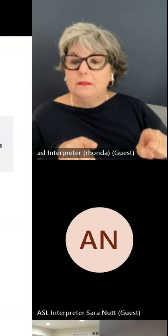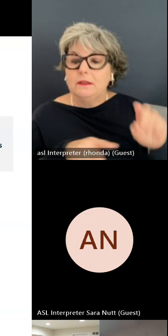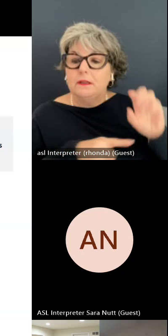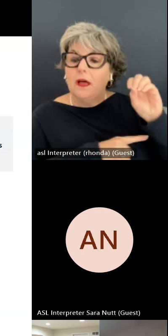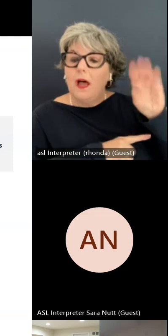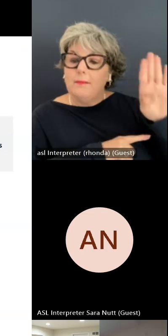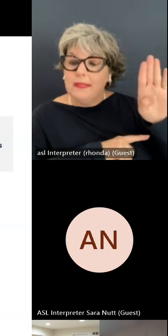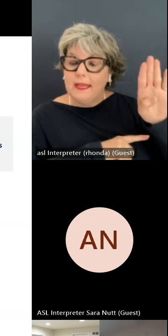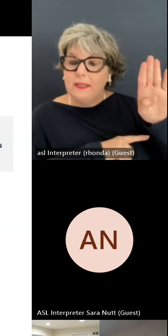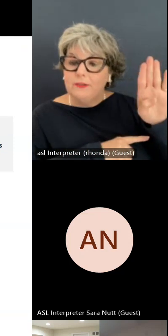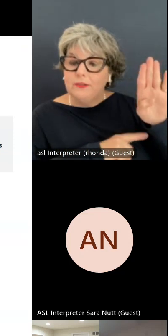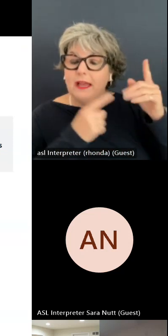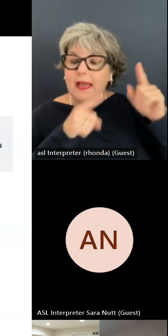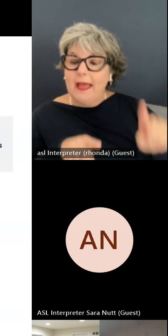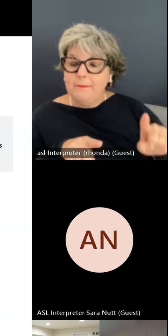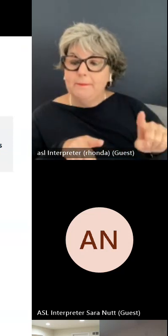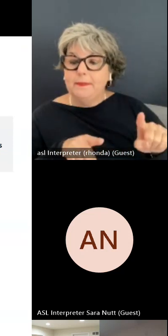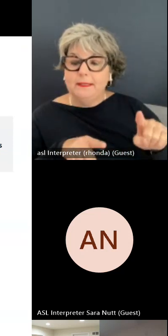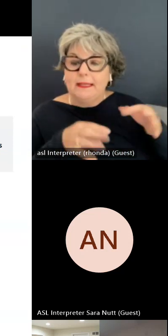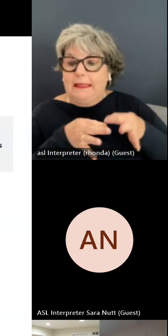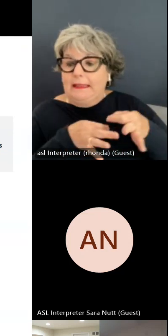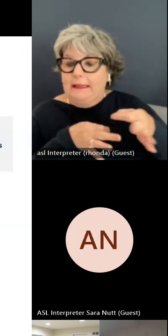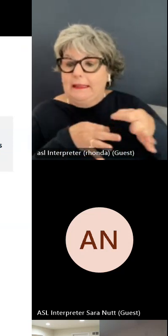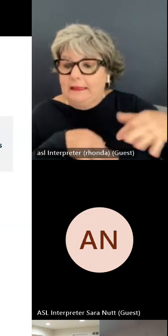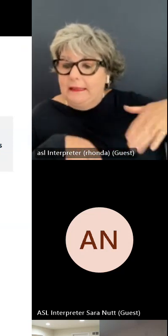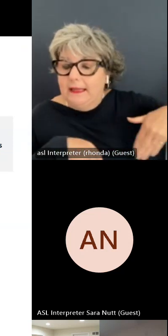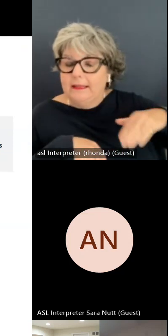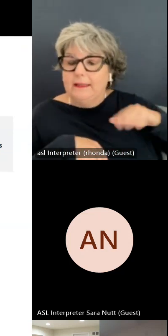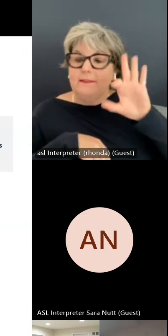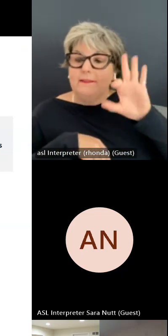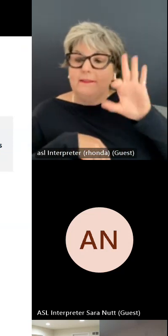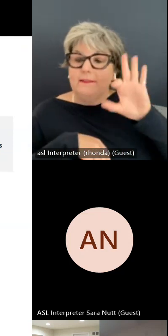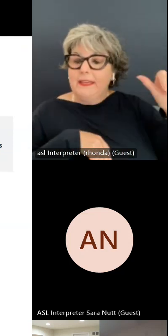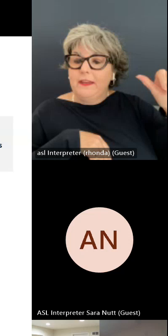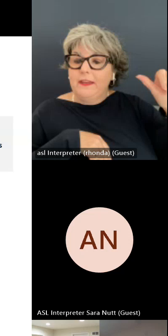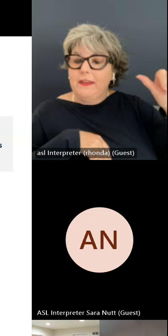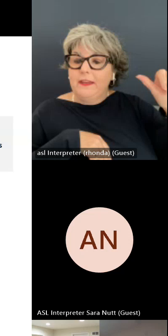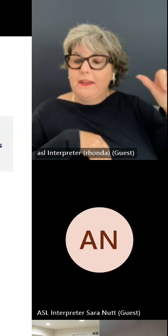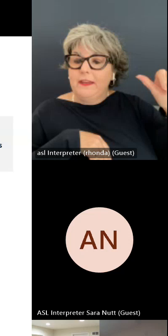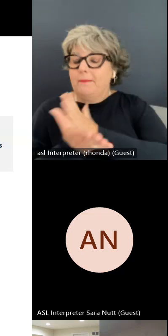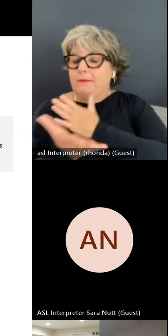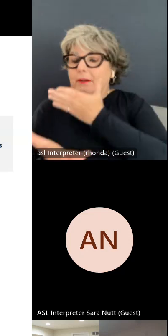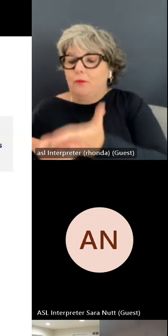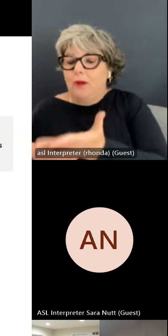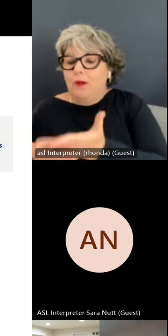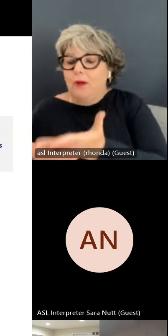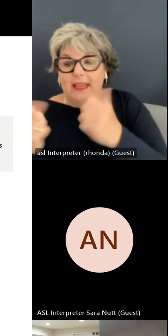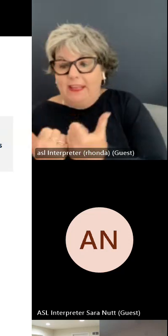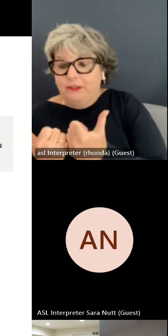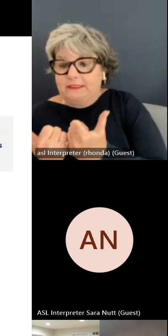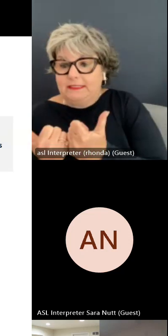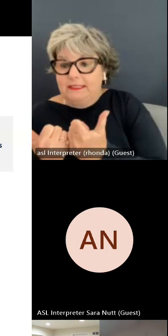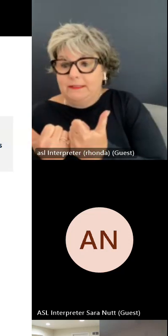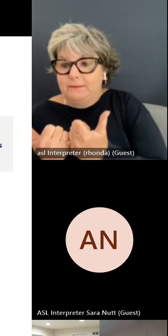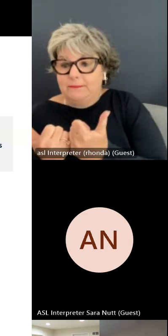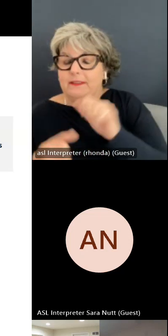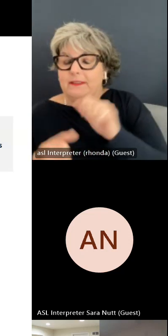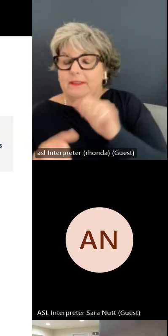obligations are made late in the fiscal year, and the paperwork just doesn't make it to the agency in time, before the end of the fiscal